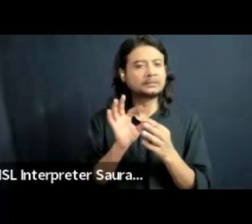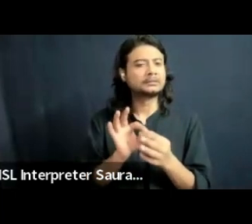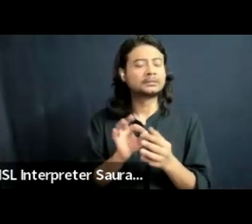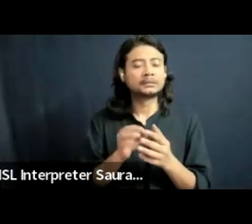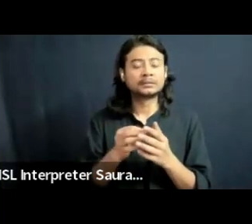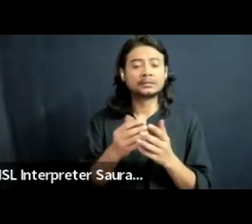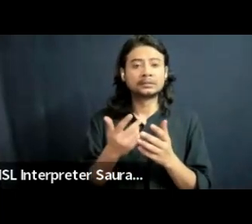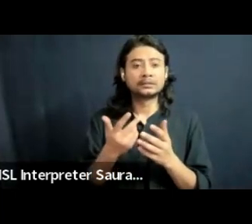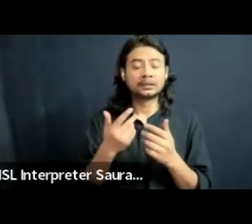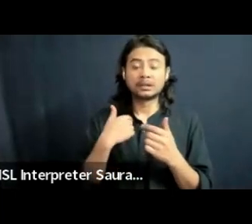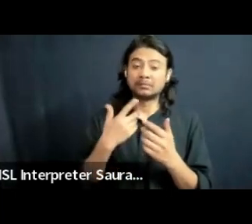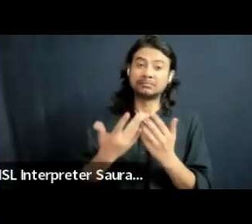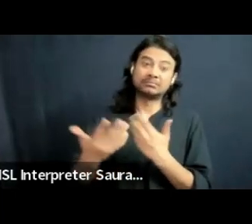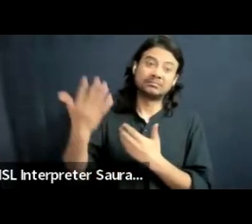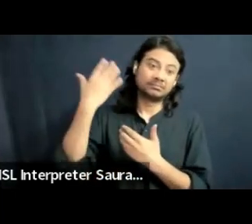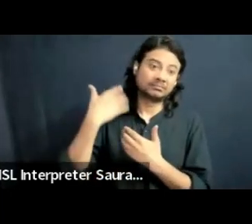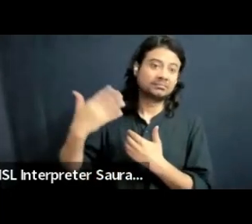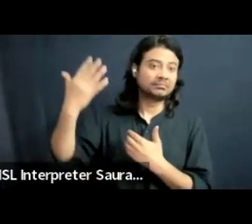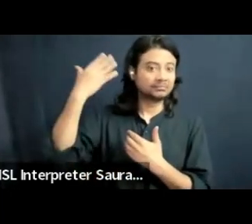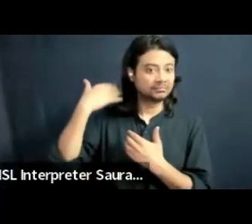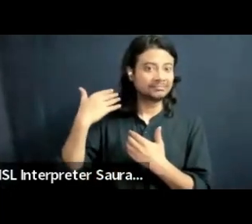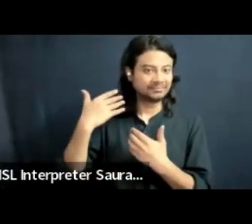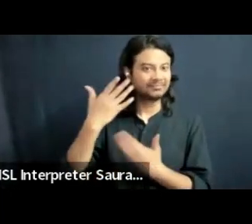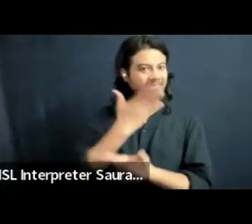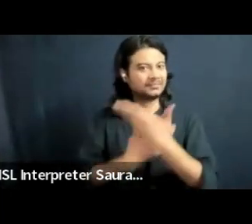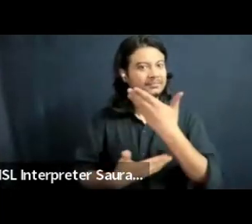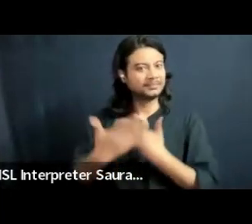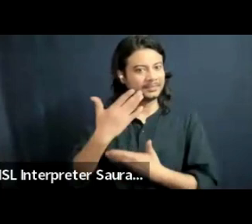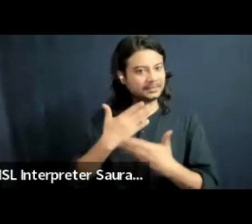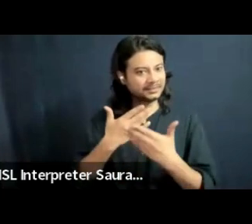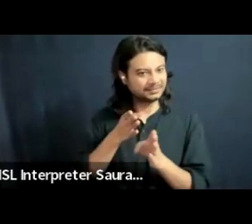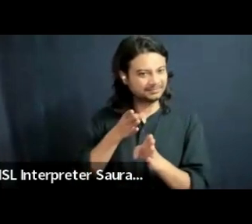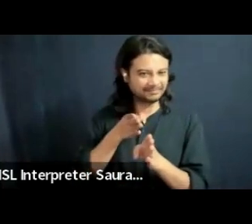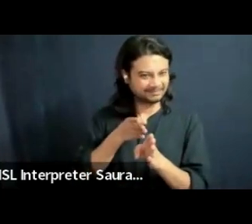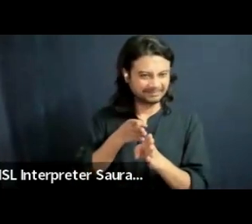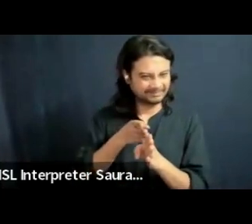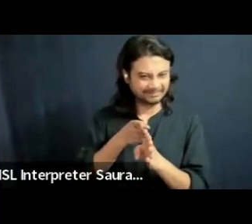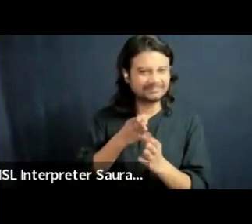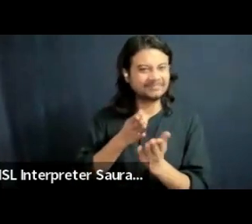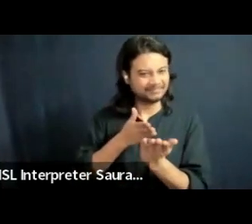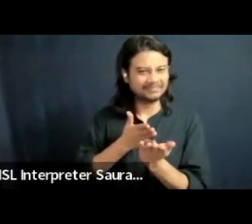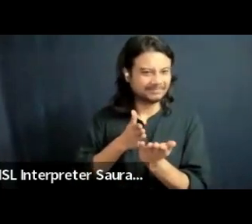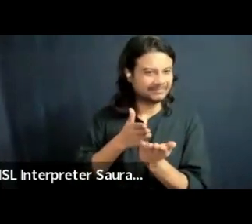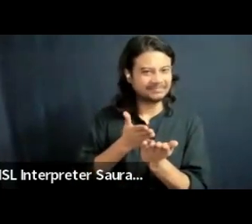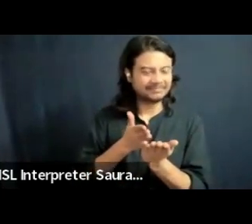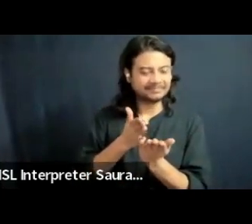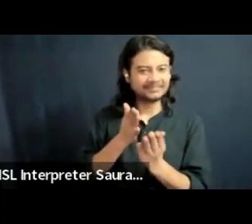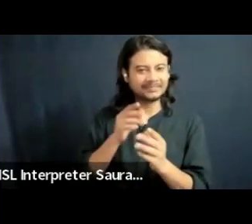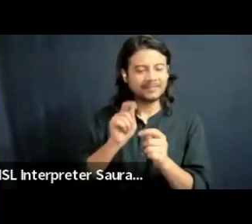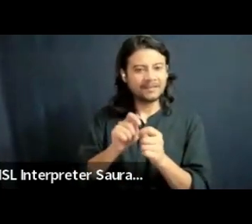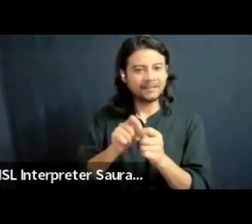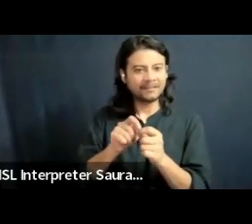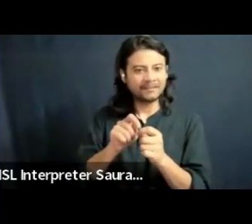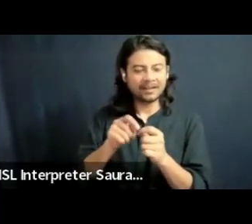in the field of disability and till today, there has been a huge change in